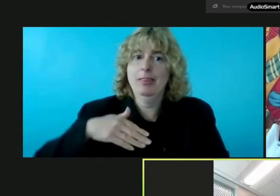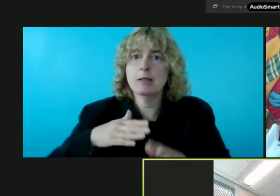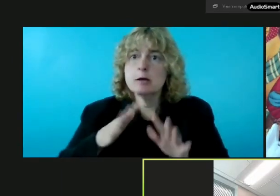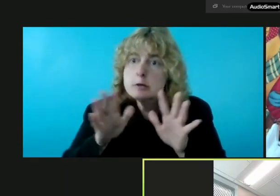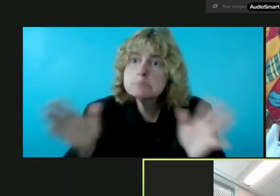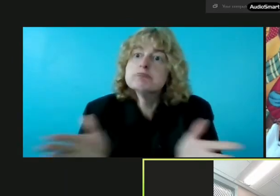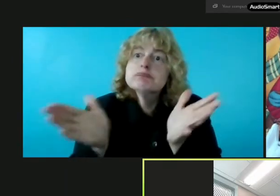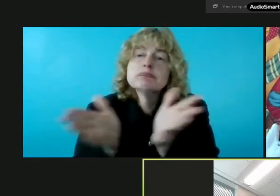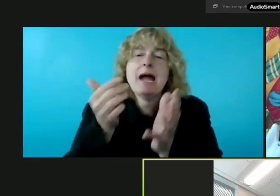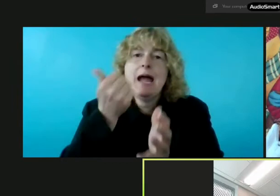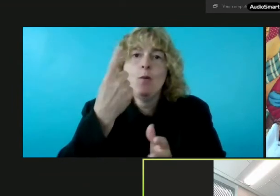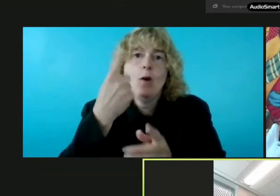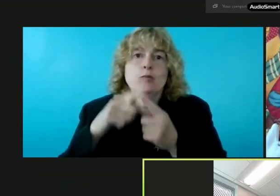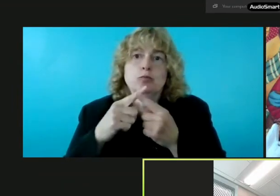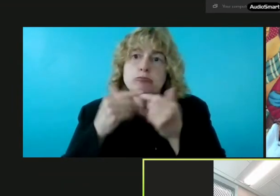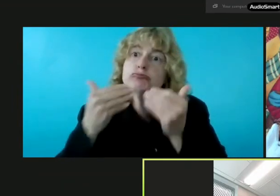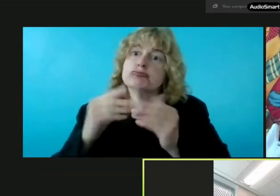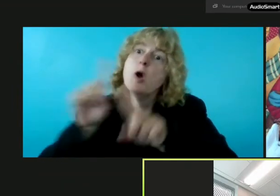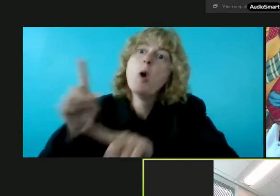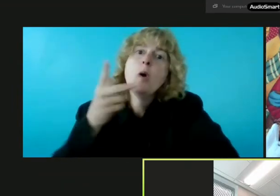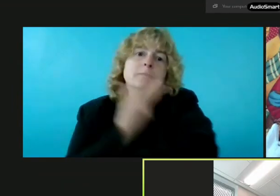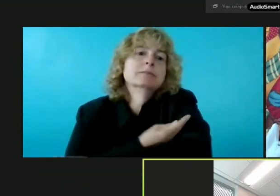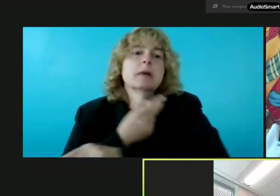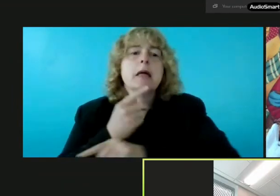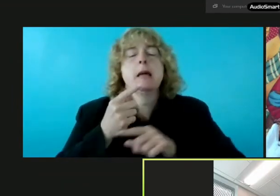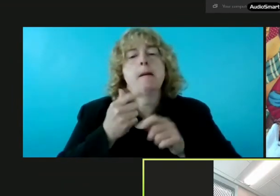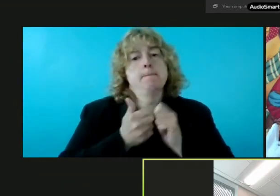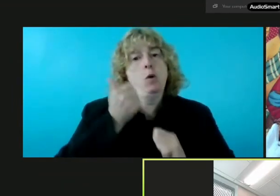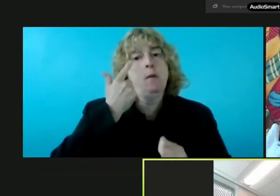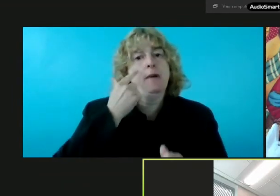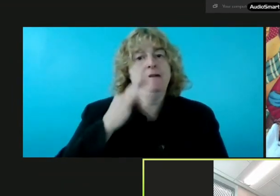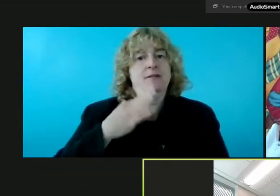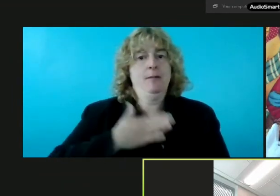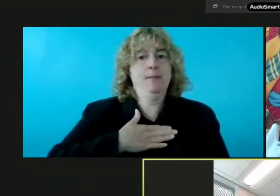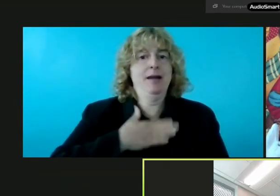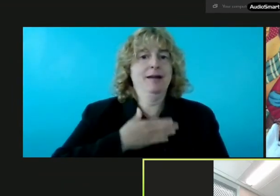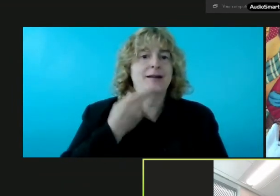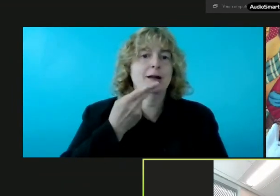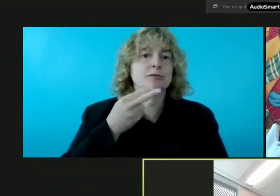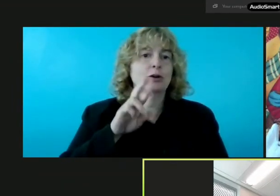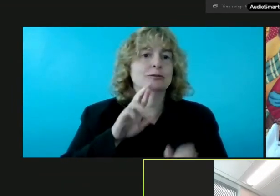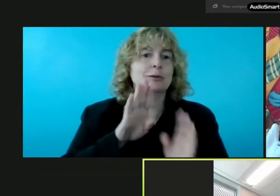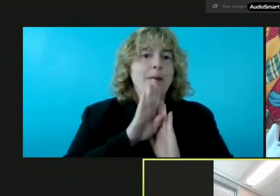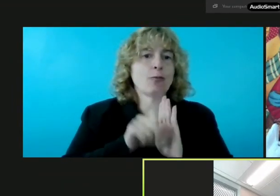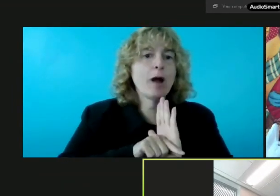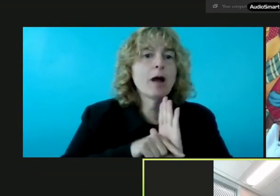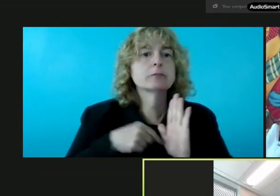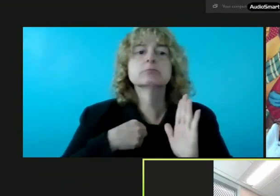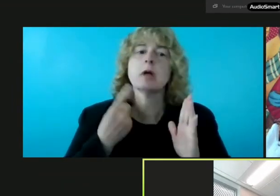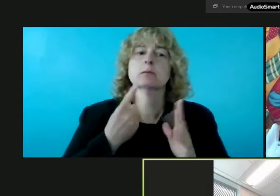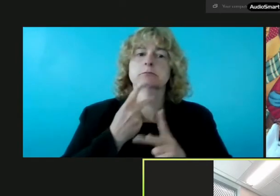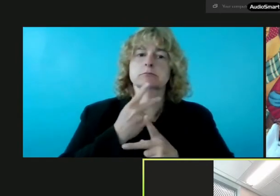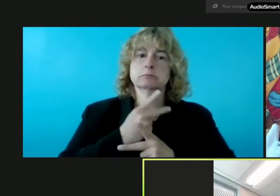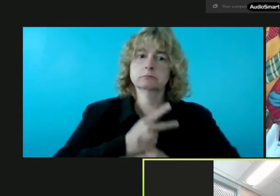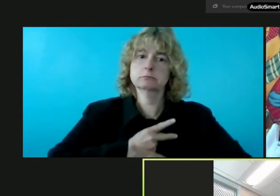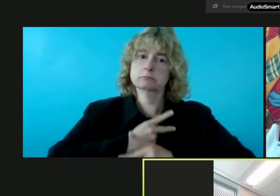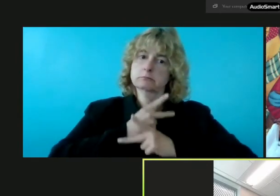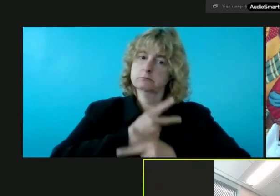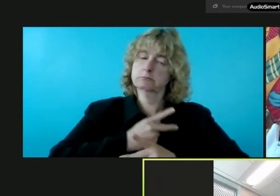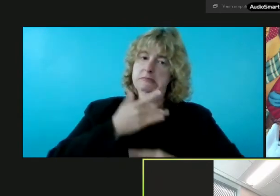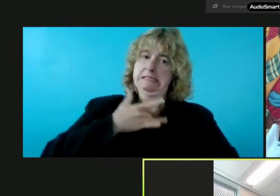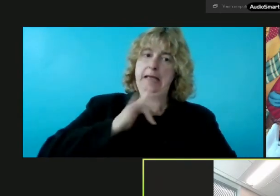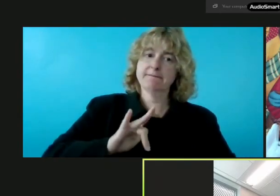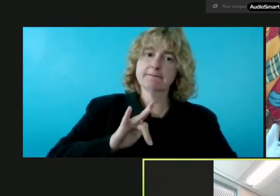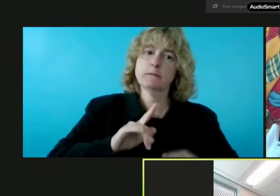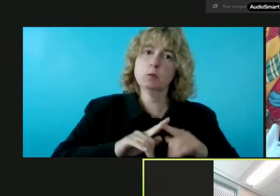vaccine. But I think that's just mainly because of my HR background and being careful about and sensitive to those